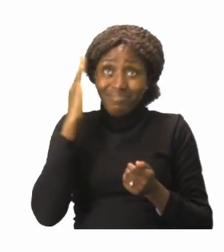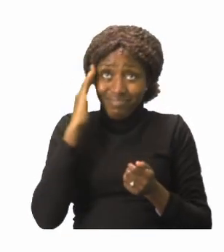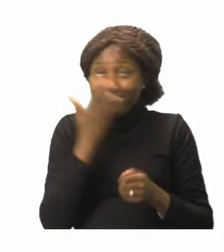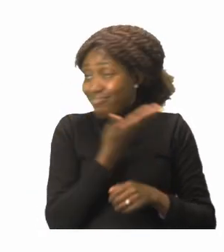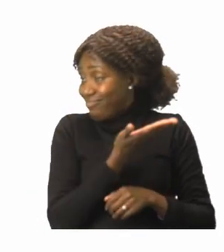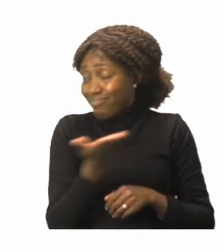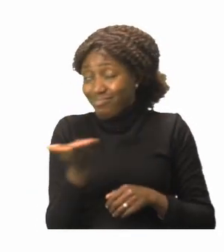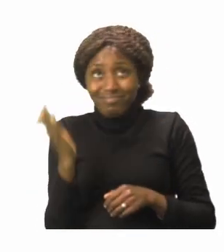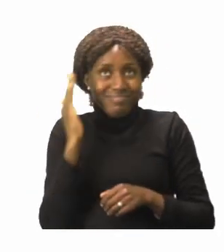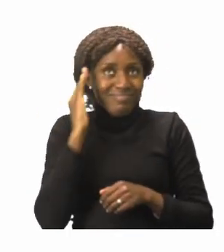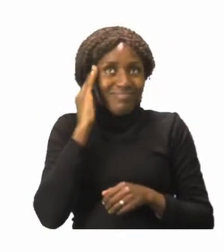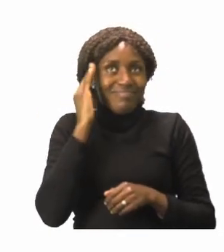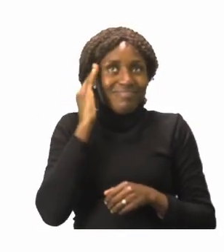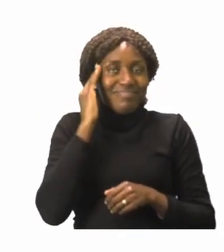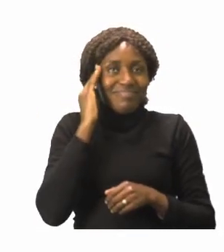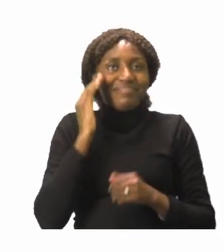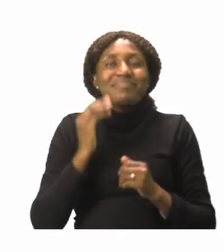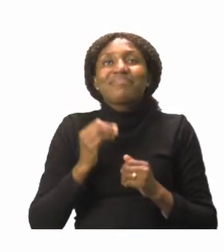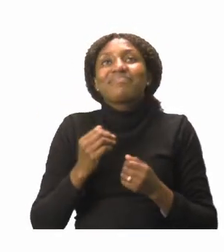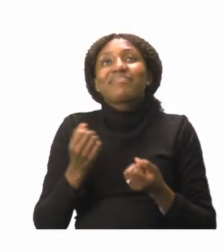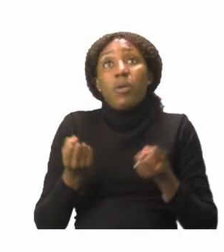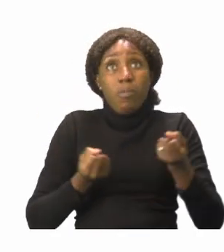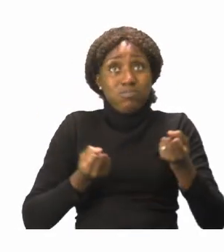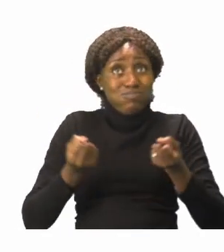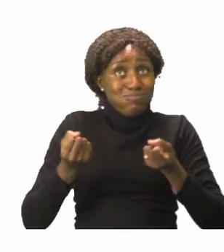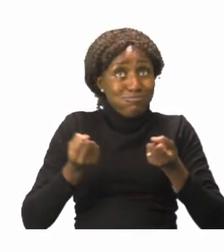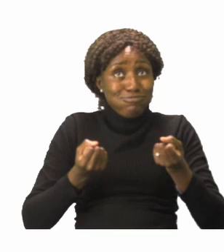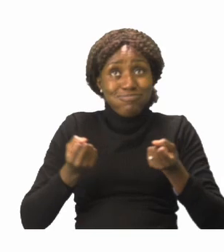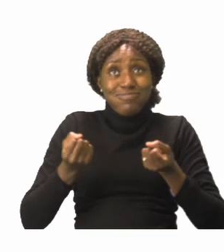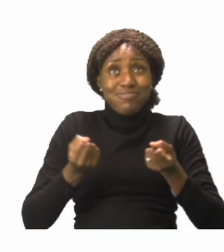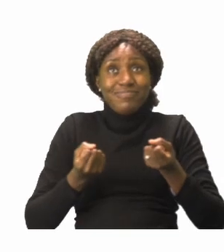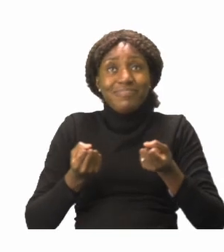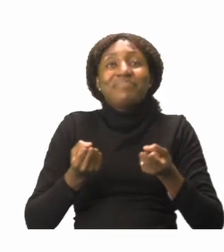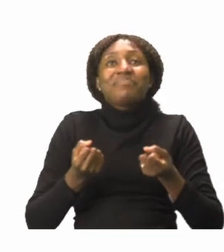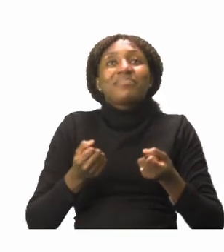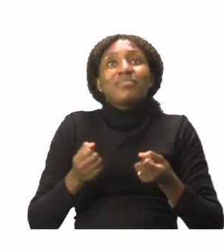car. Everyone, let's say